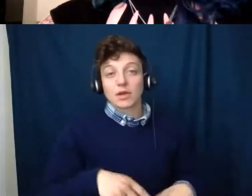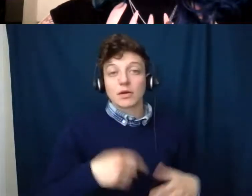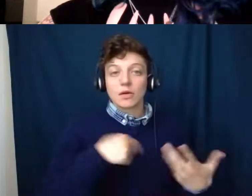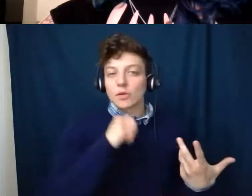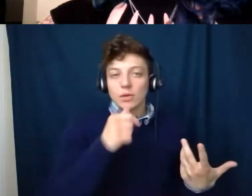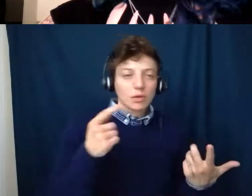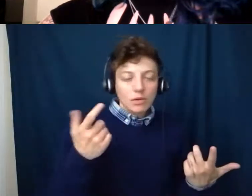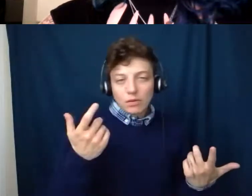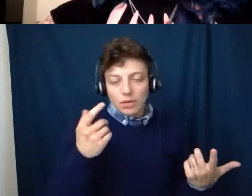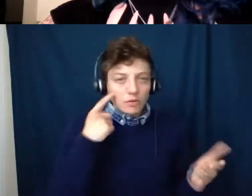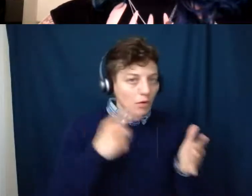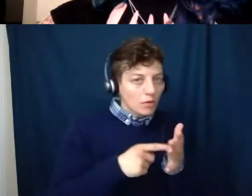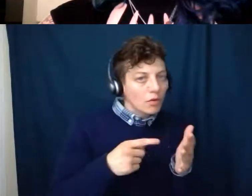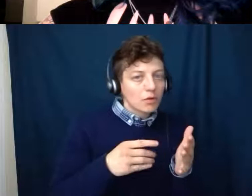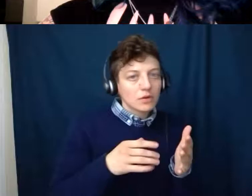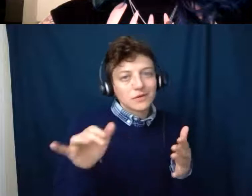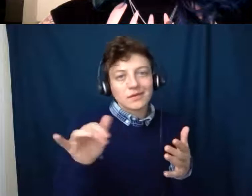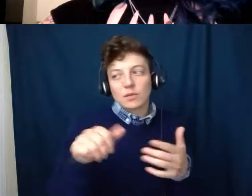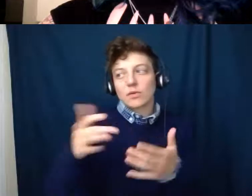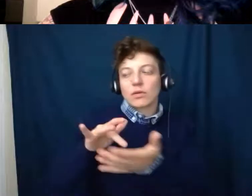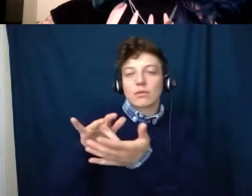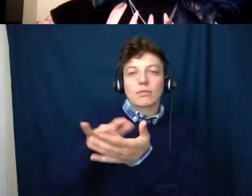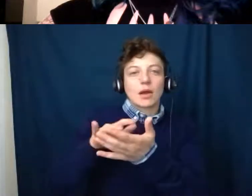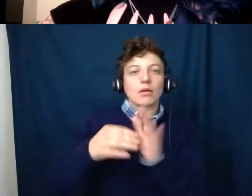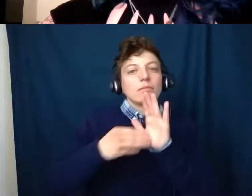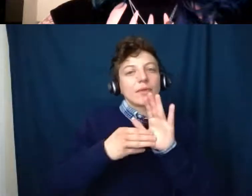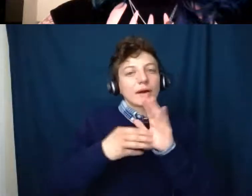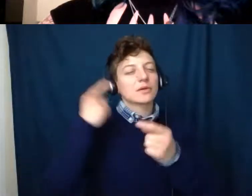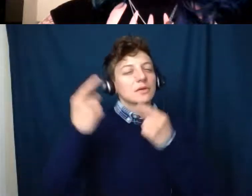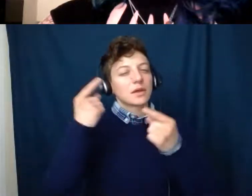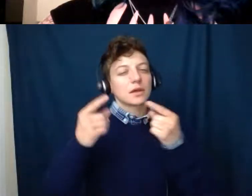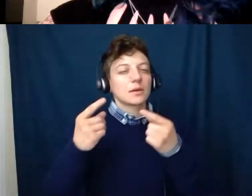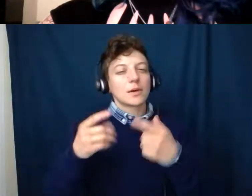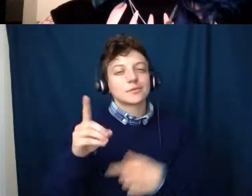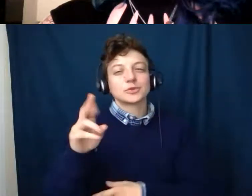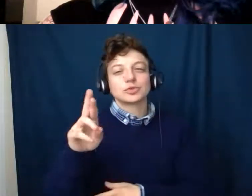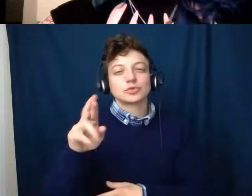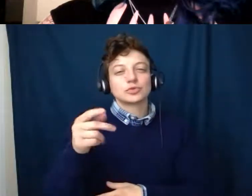maybe, certain medical models of thinking about drug use.